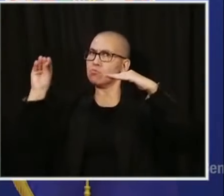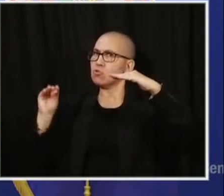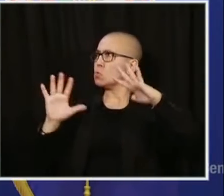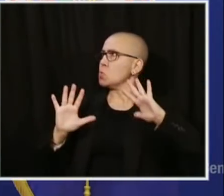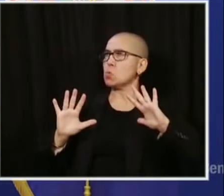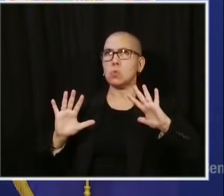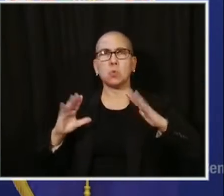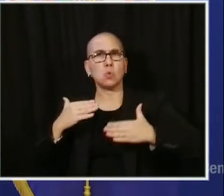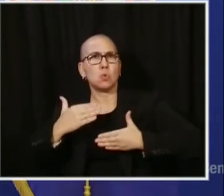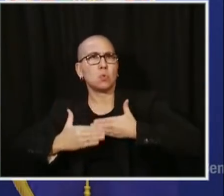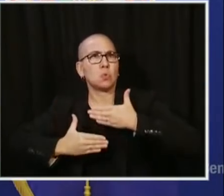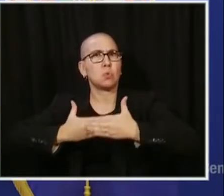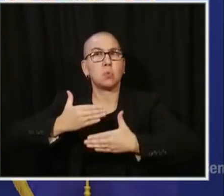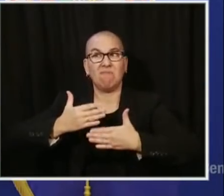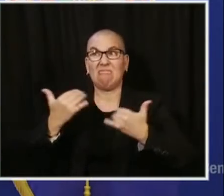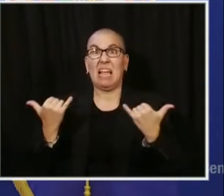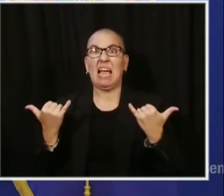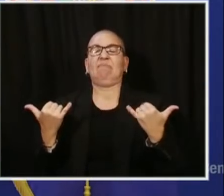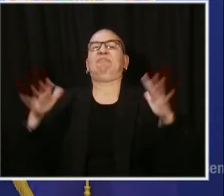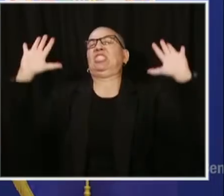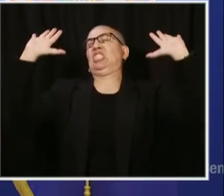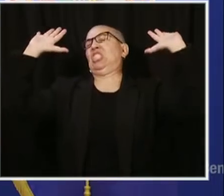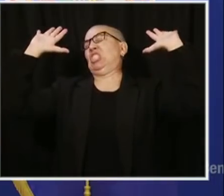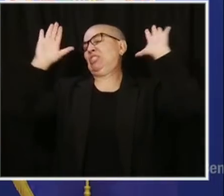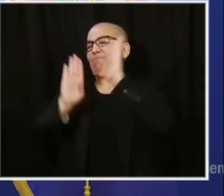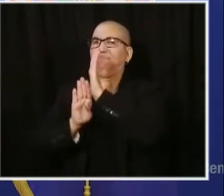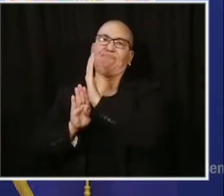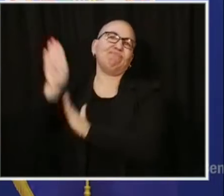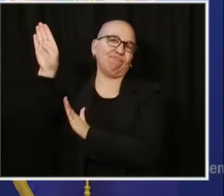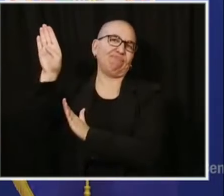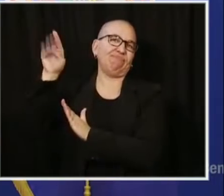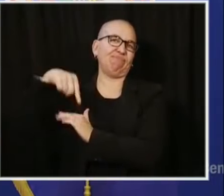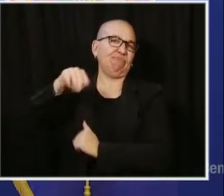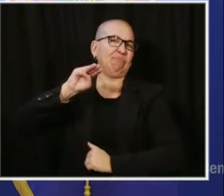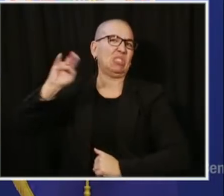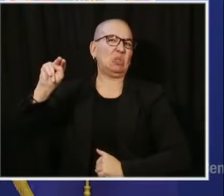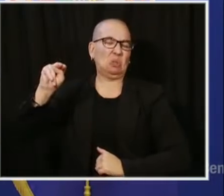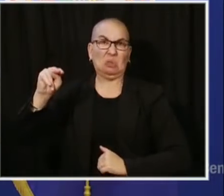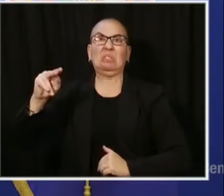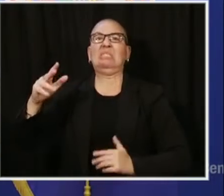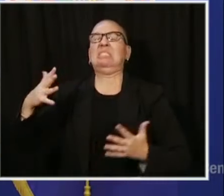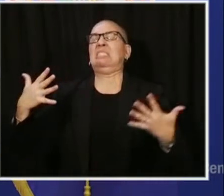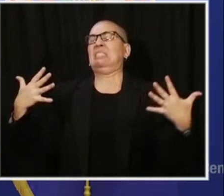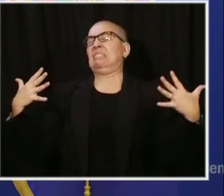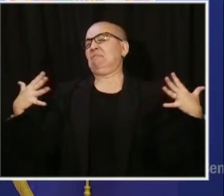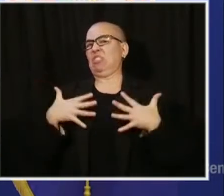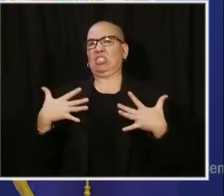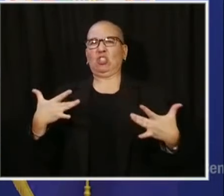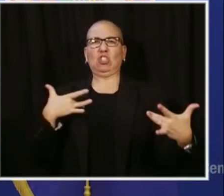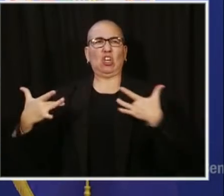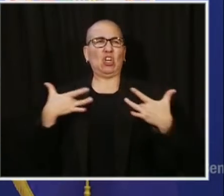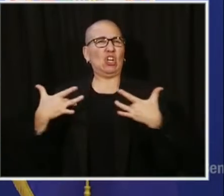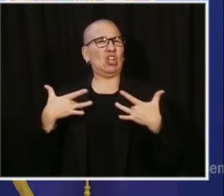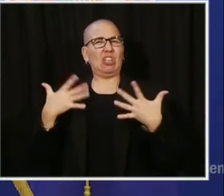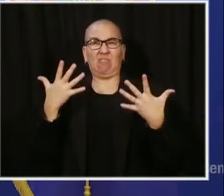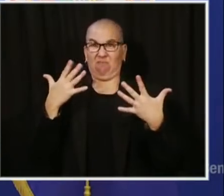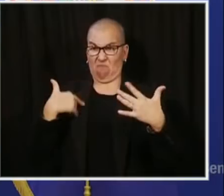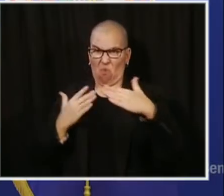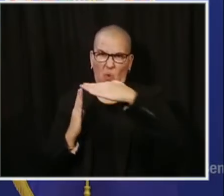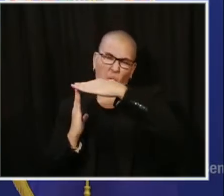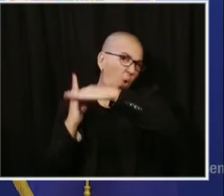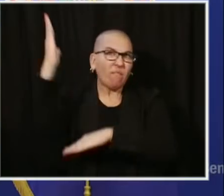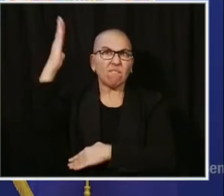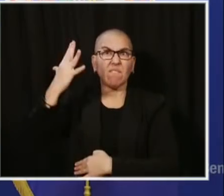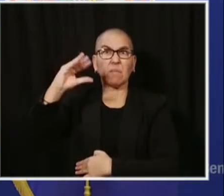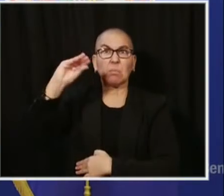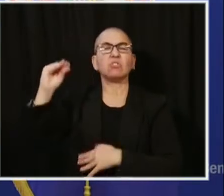we've talked about from the beginning of this, the fear is once you lose control, once you go above 5% positivity rate and you